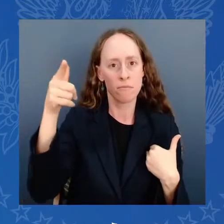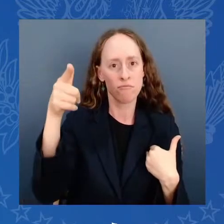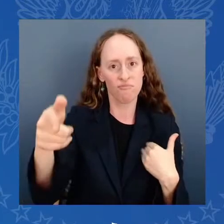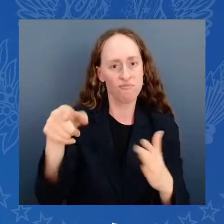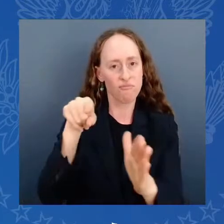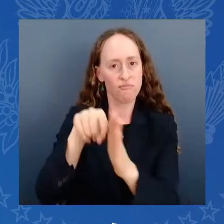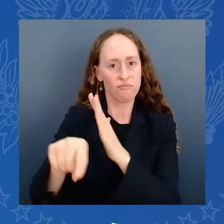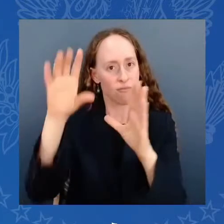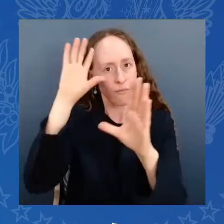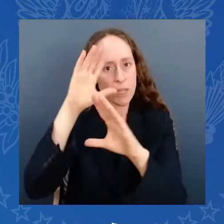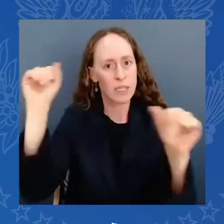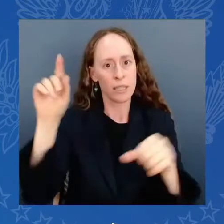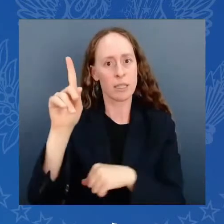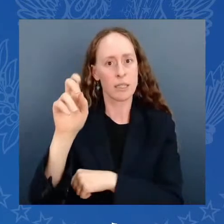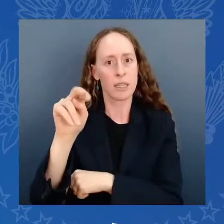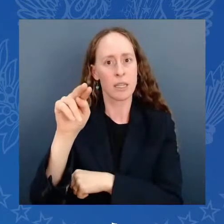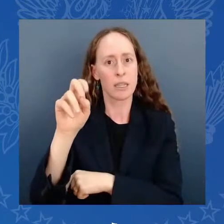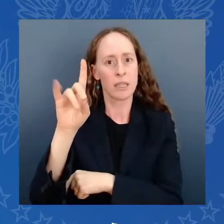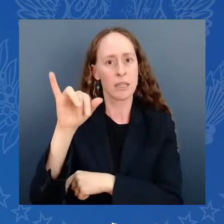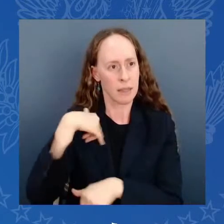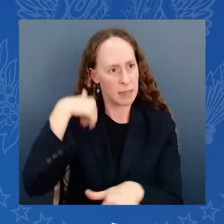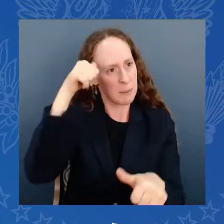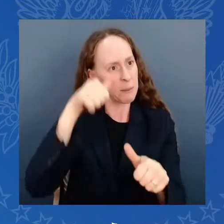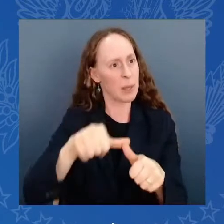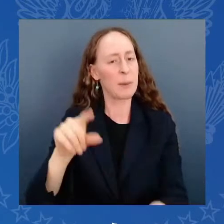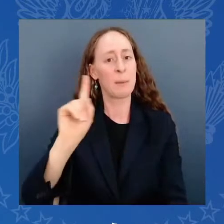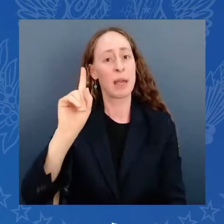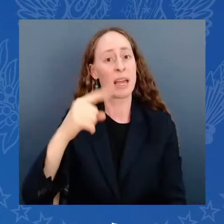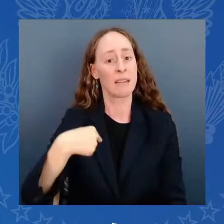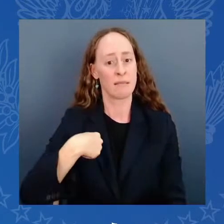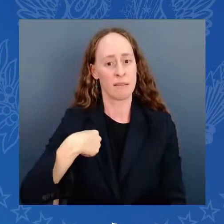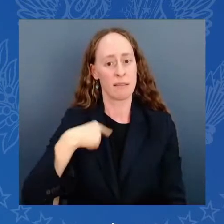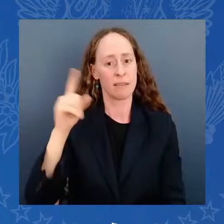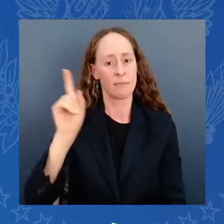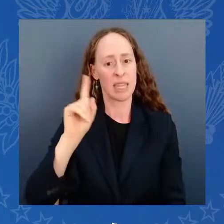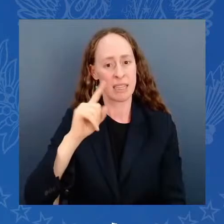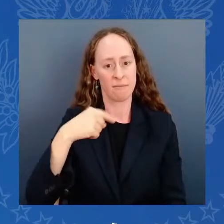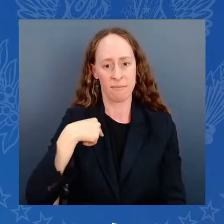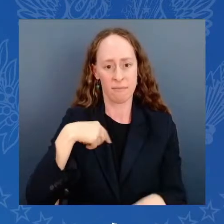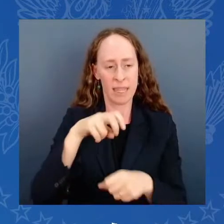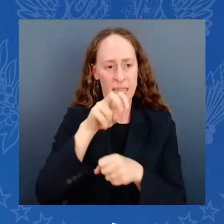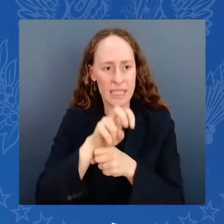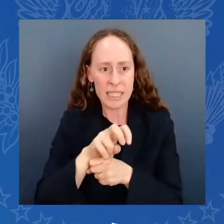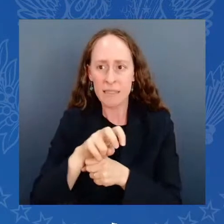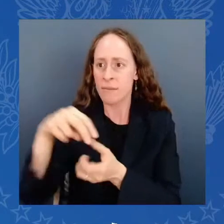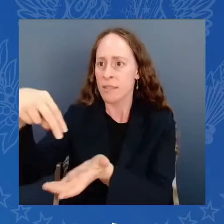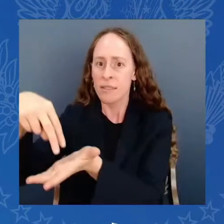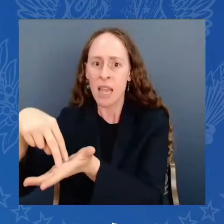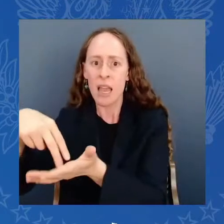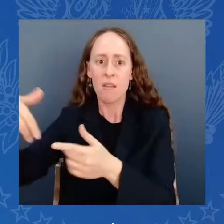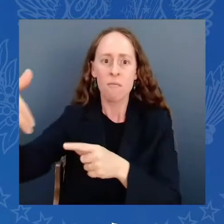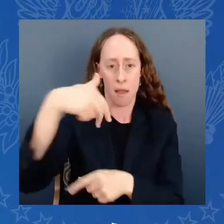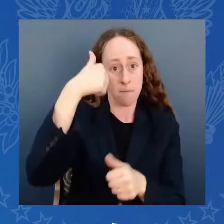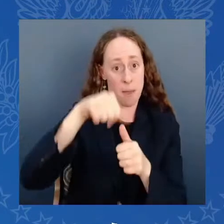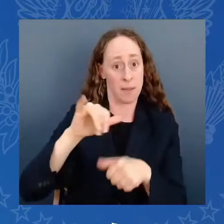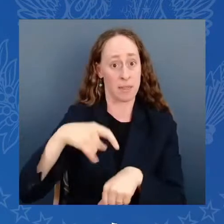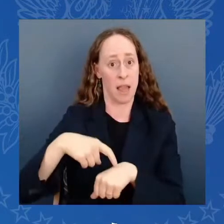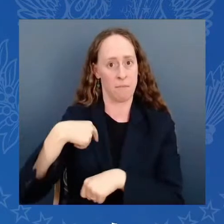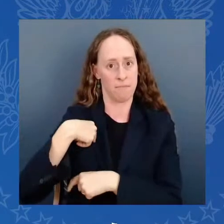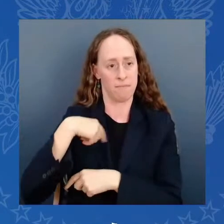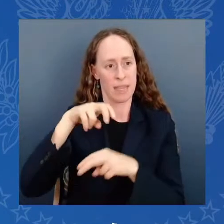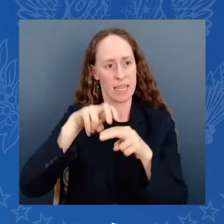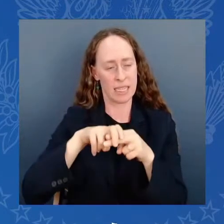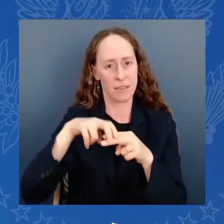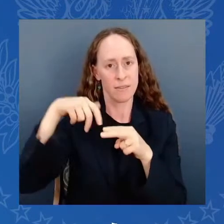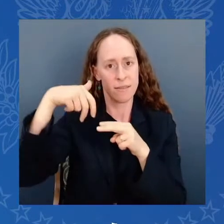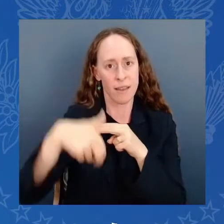exactly where they were sitting, standing, or walking. I was on the steps of one of the university halls called Hullion